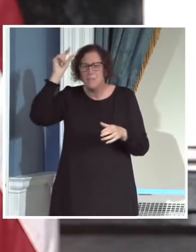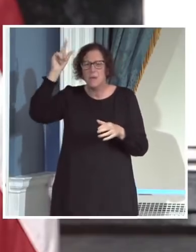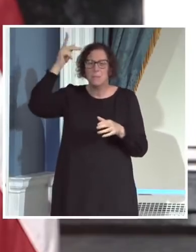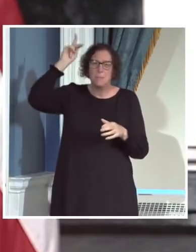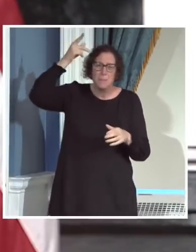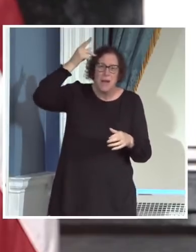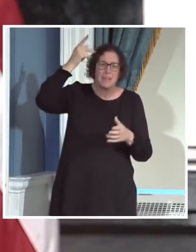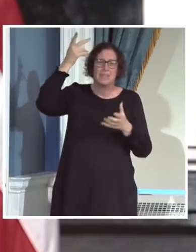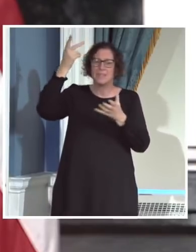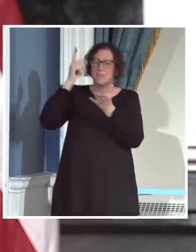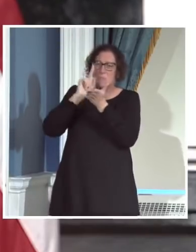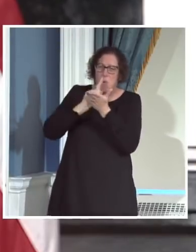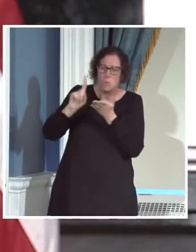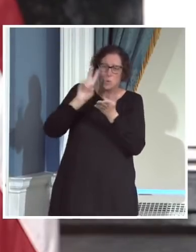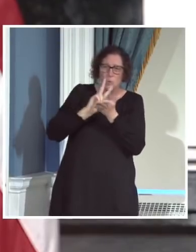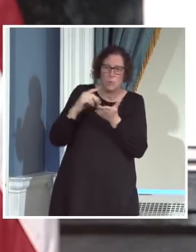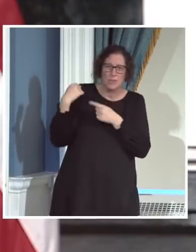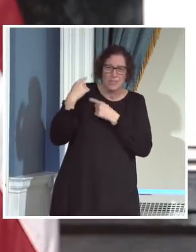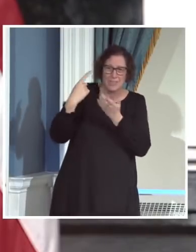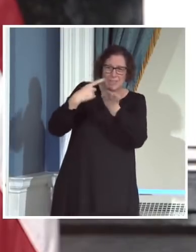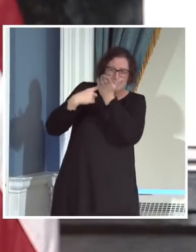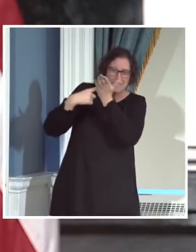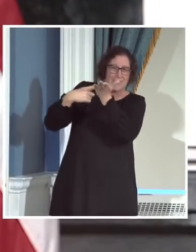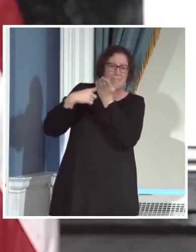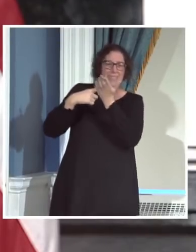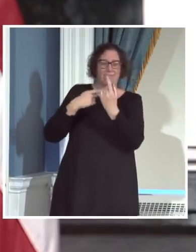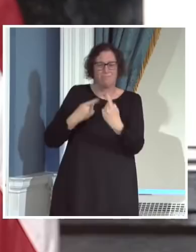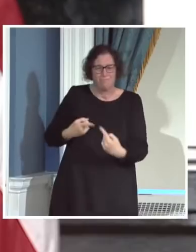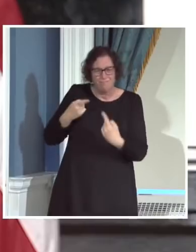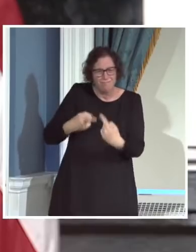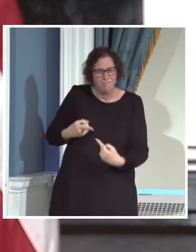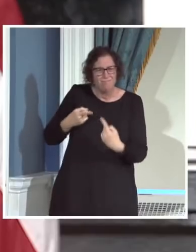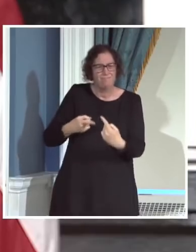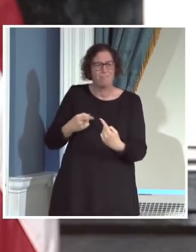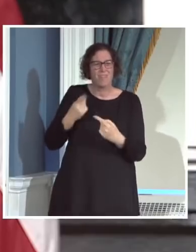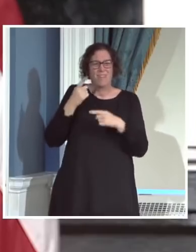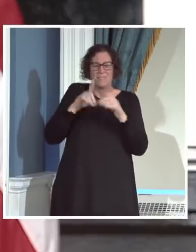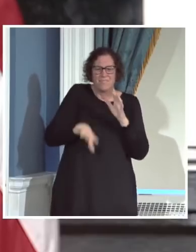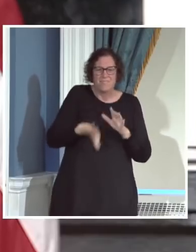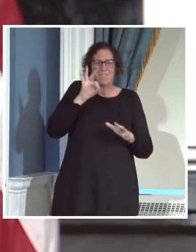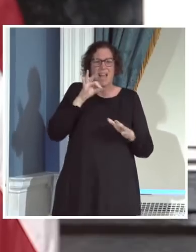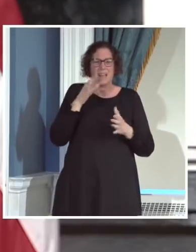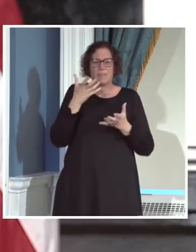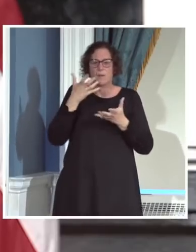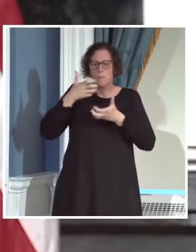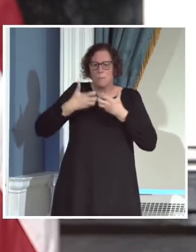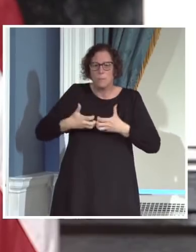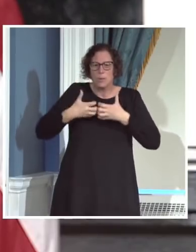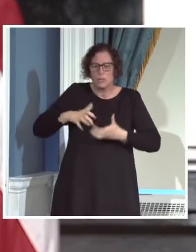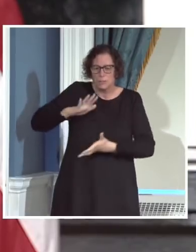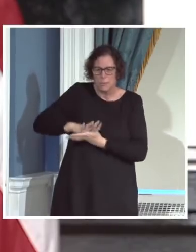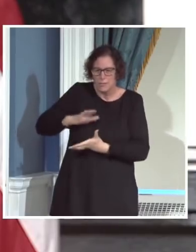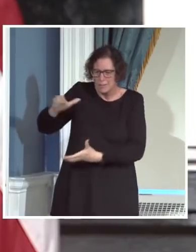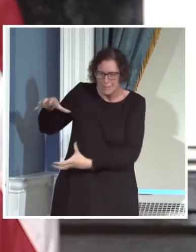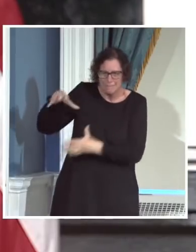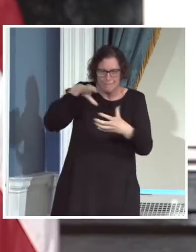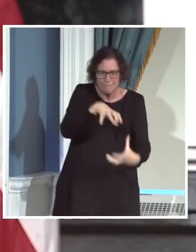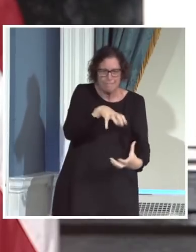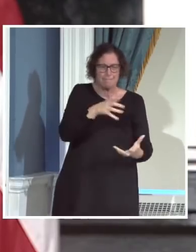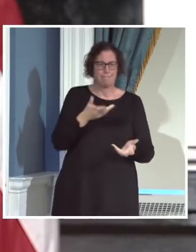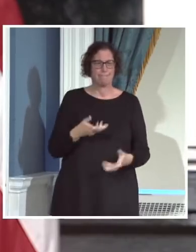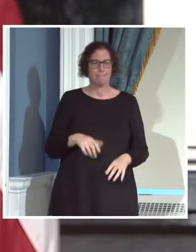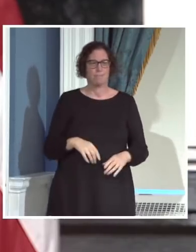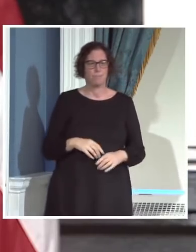There's no conversations that have been more powerful than with our military leaders, who I think also are coming to a deeper realization of what it's going to mean to protect our